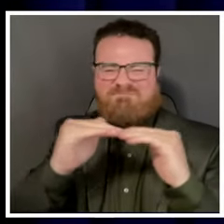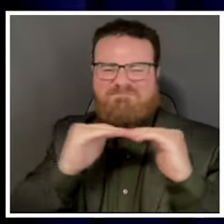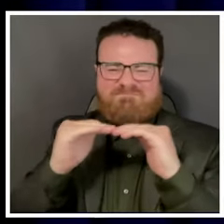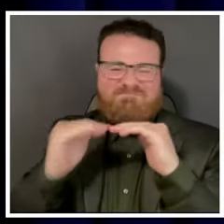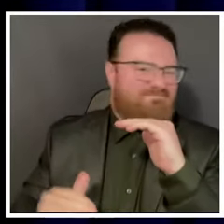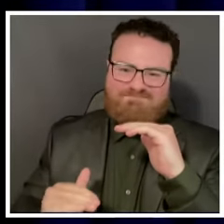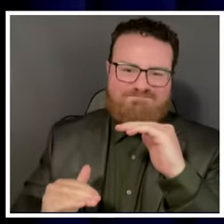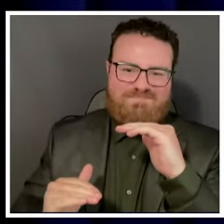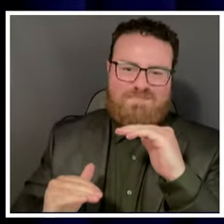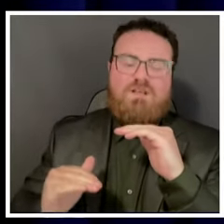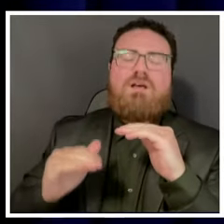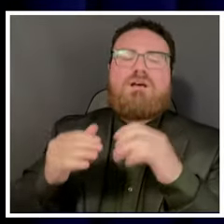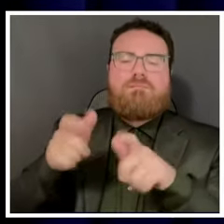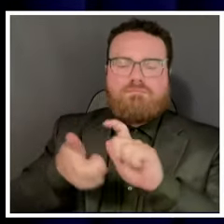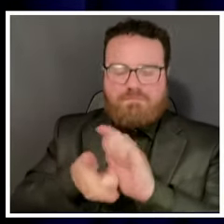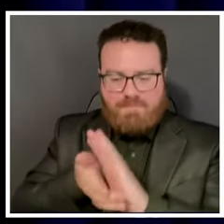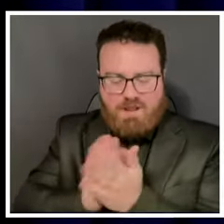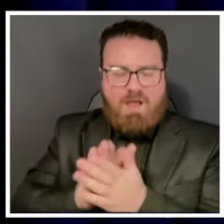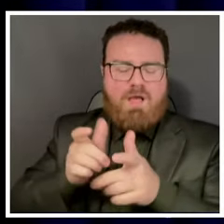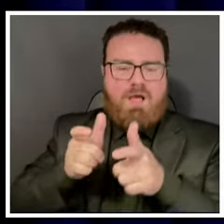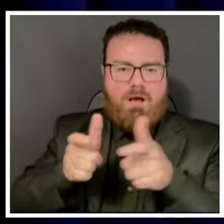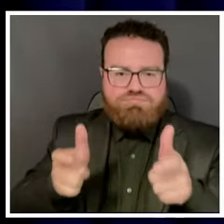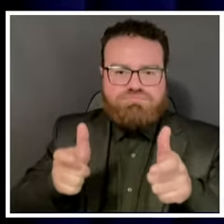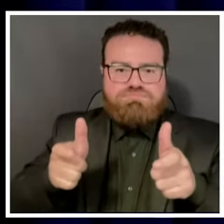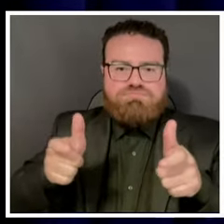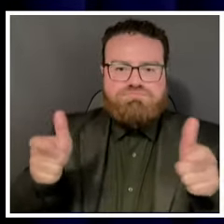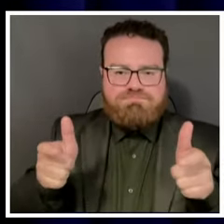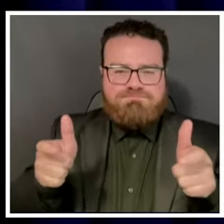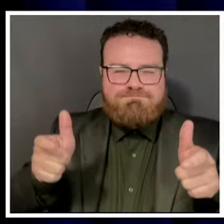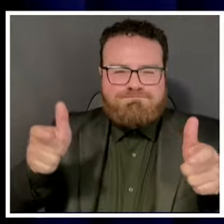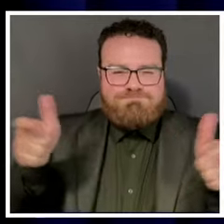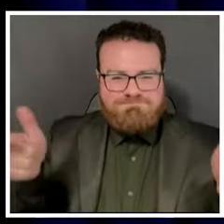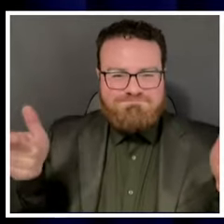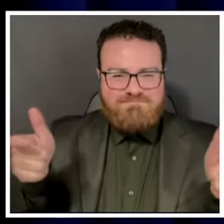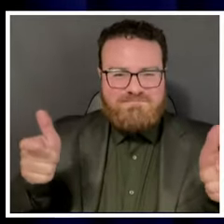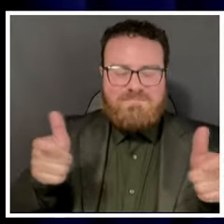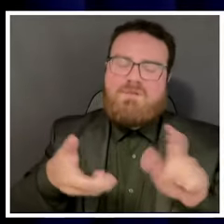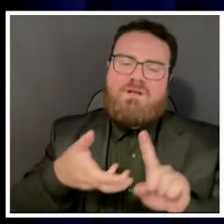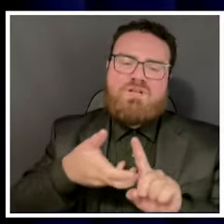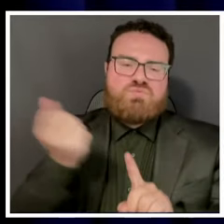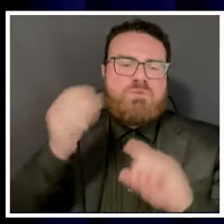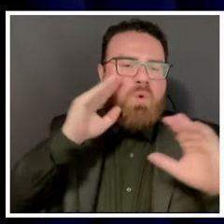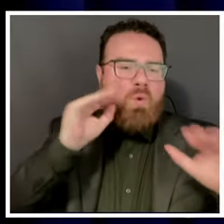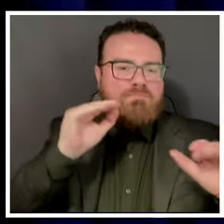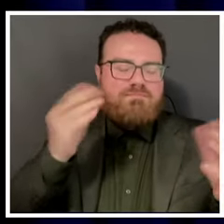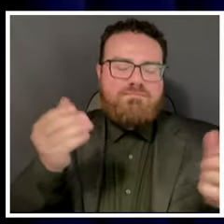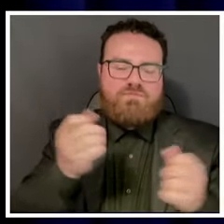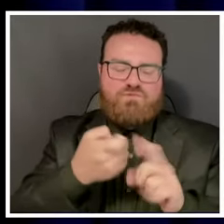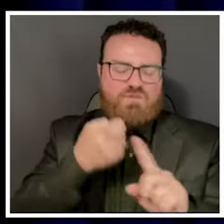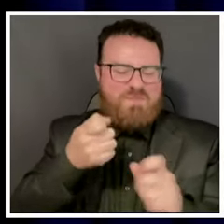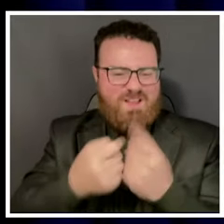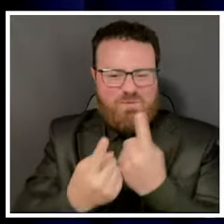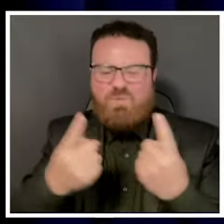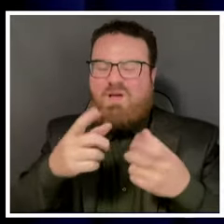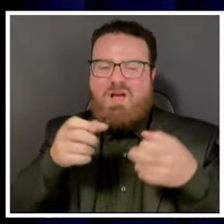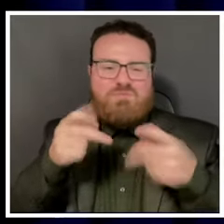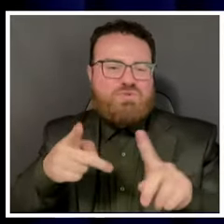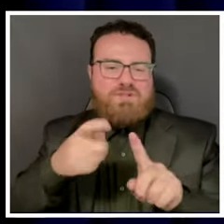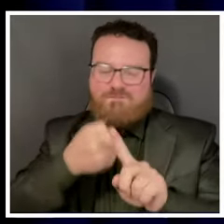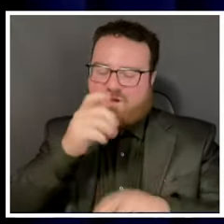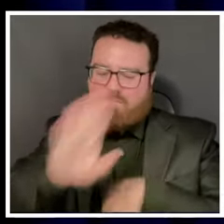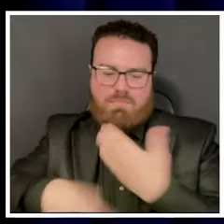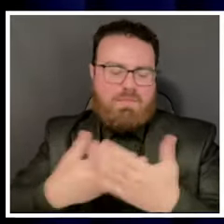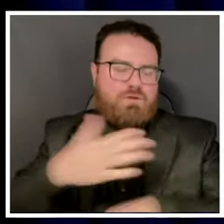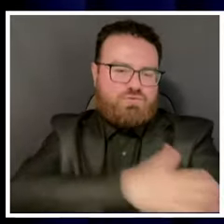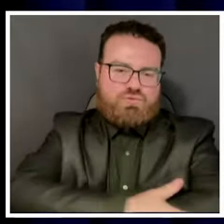the dignity and pride and hope out of communities all across the country, including right here in Pennsylvania. Folks, trickle-down